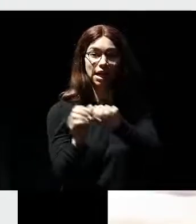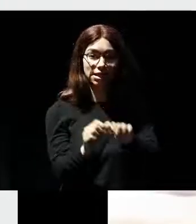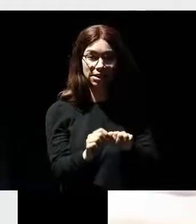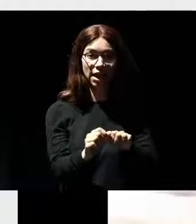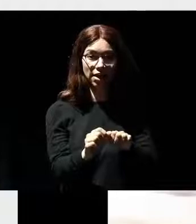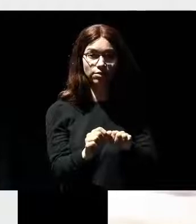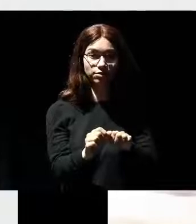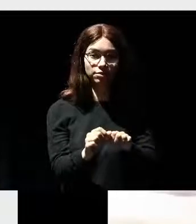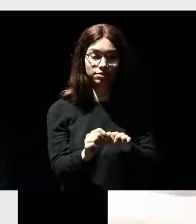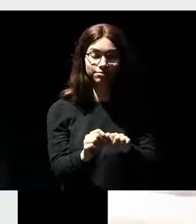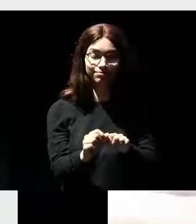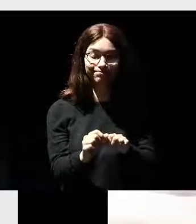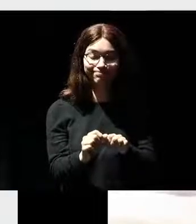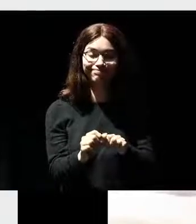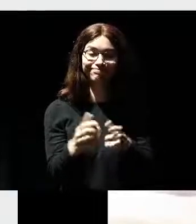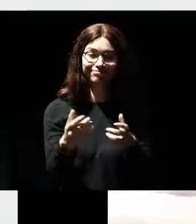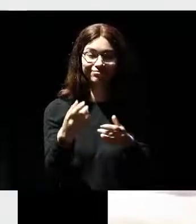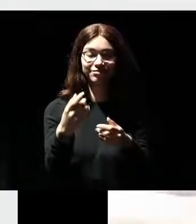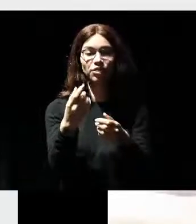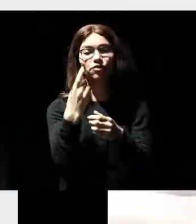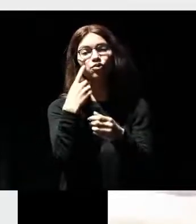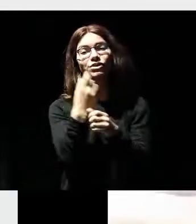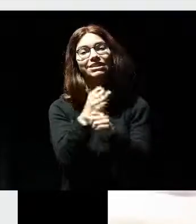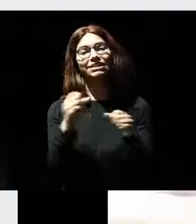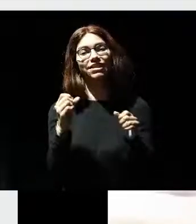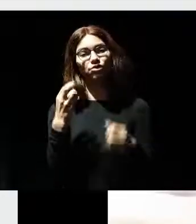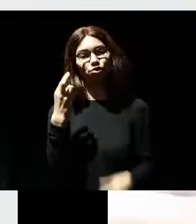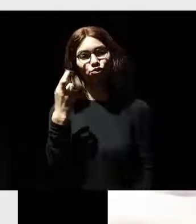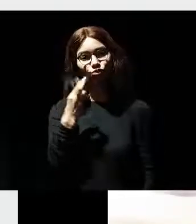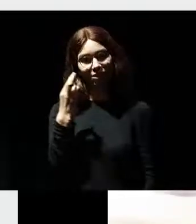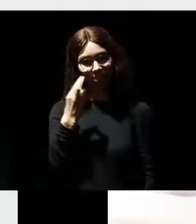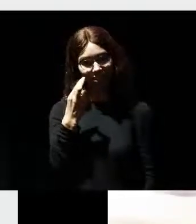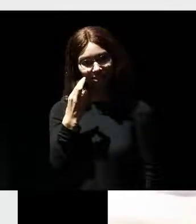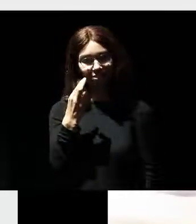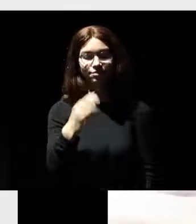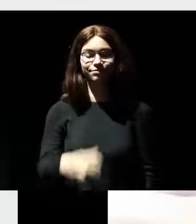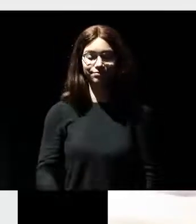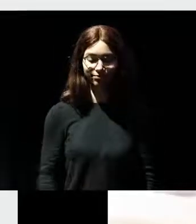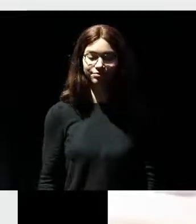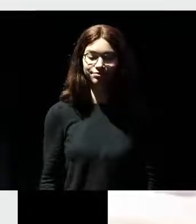for safety reasons, having to do with